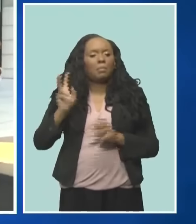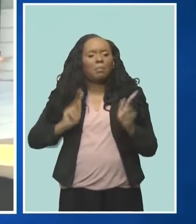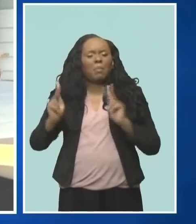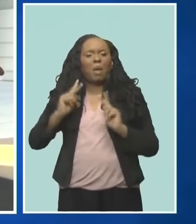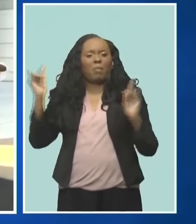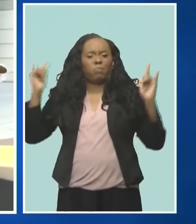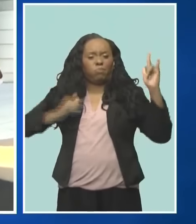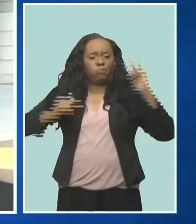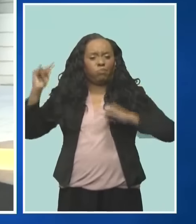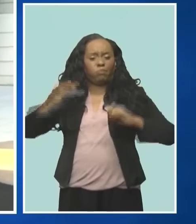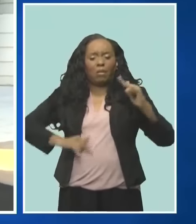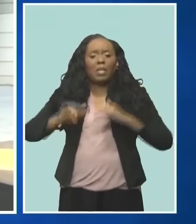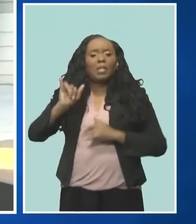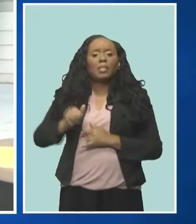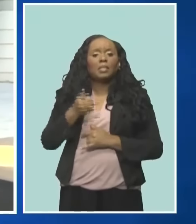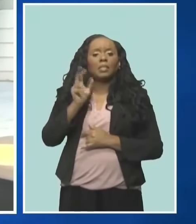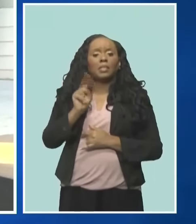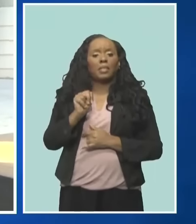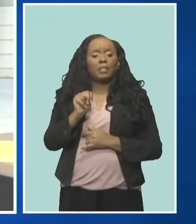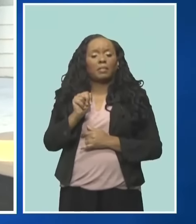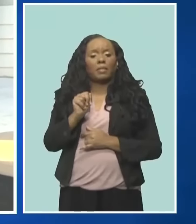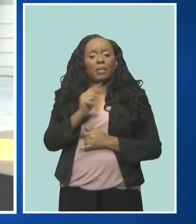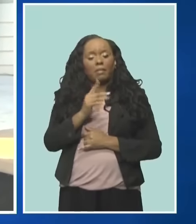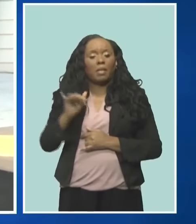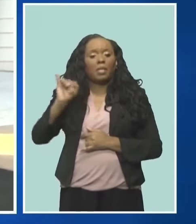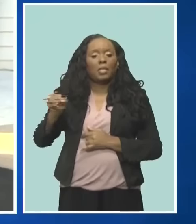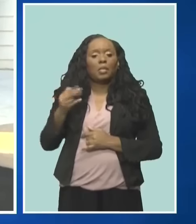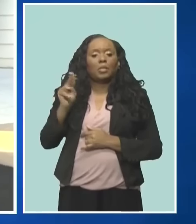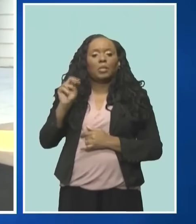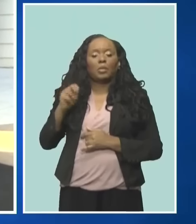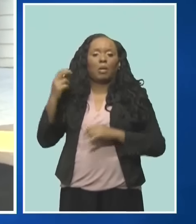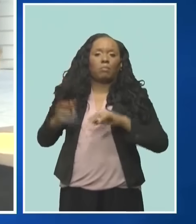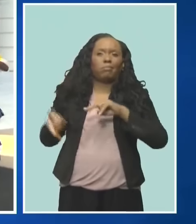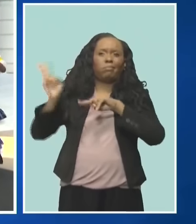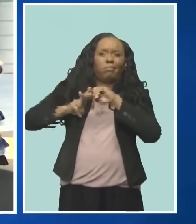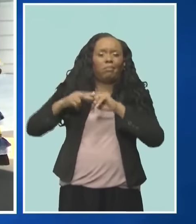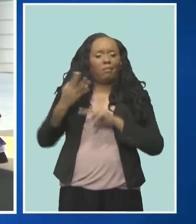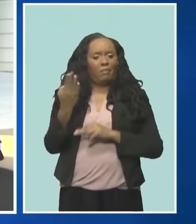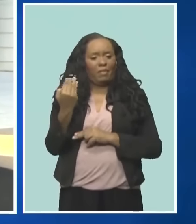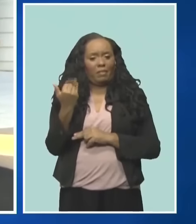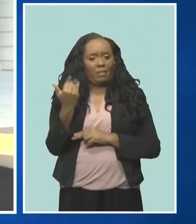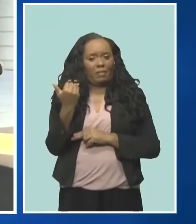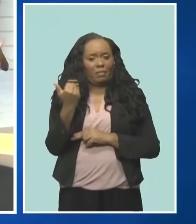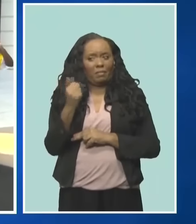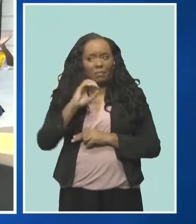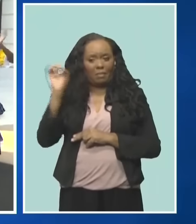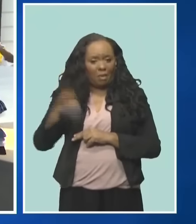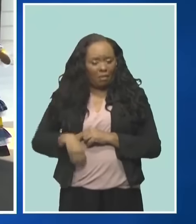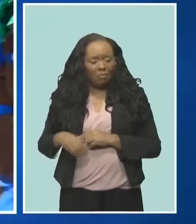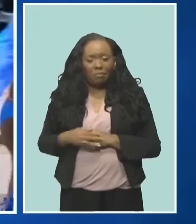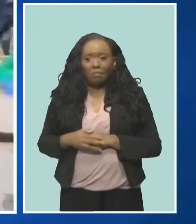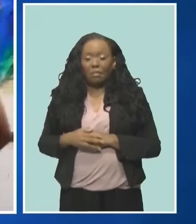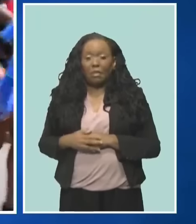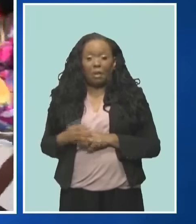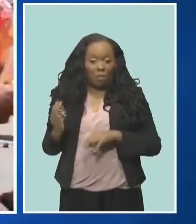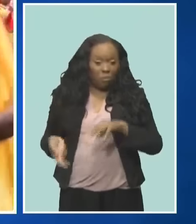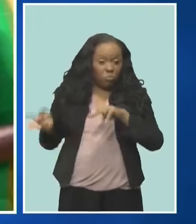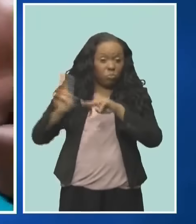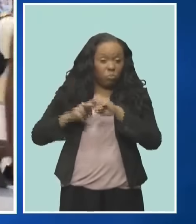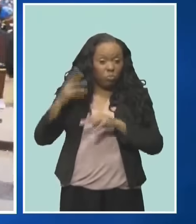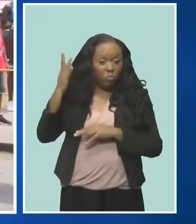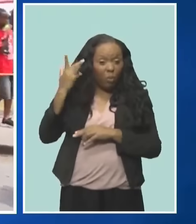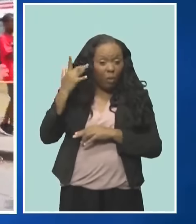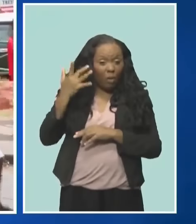period January to June 2024 are up by 15%. This substantial increase is attributed to the